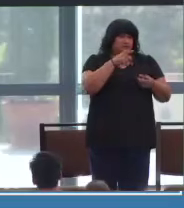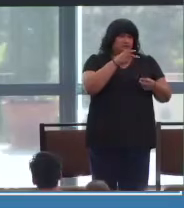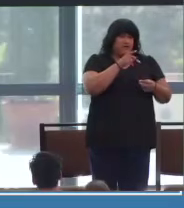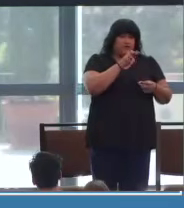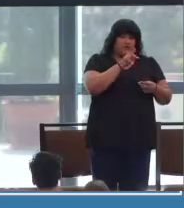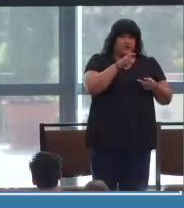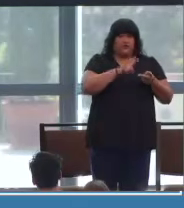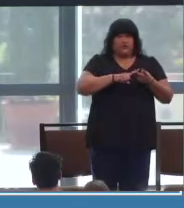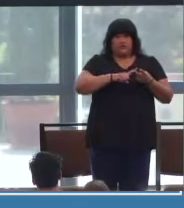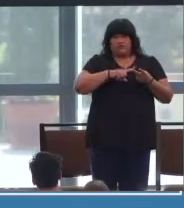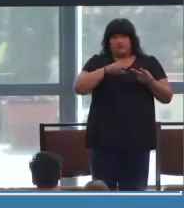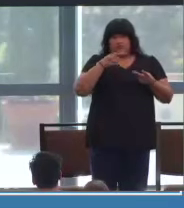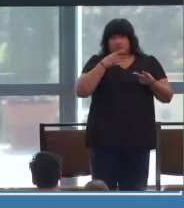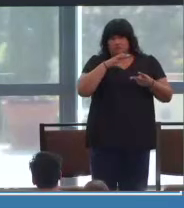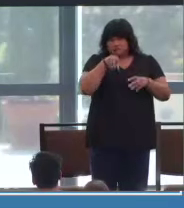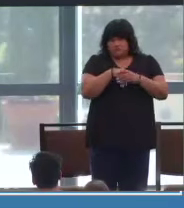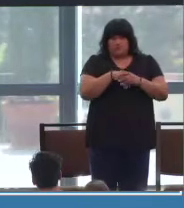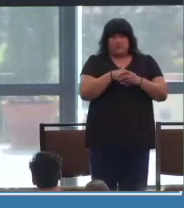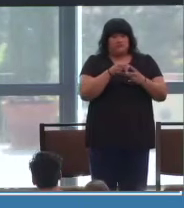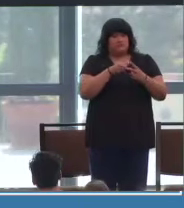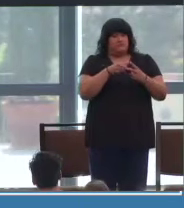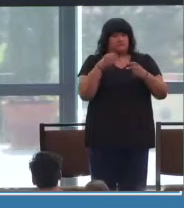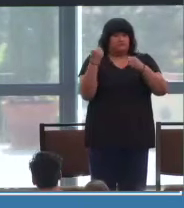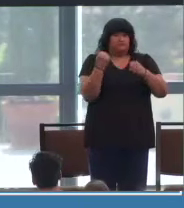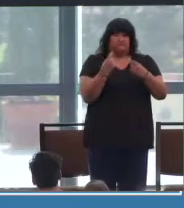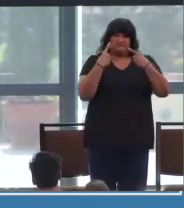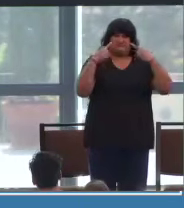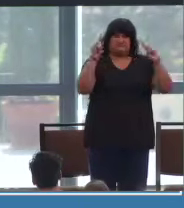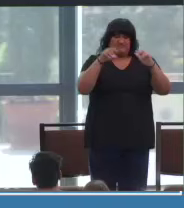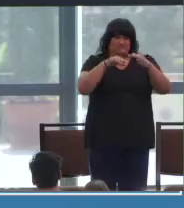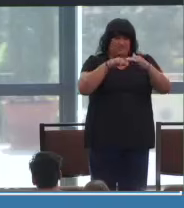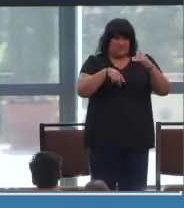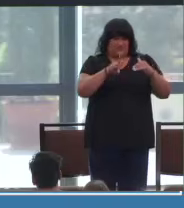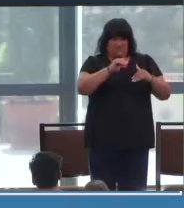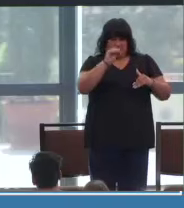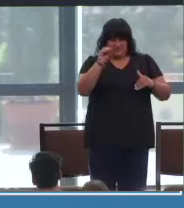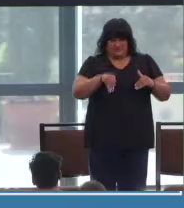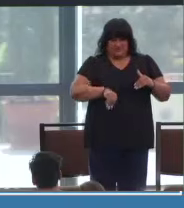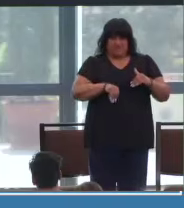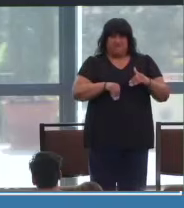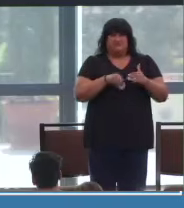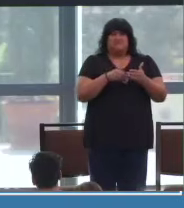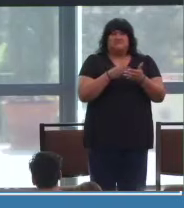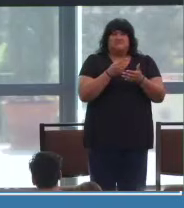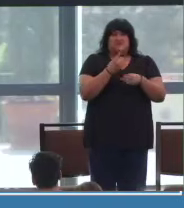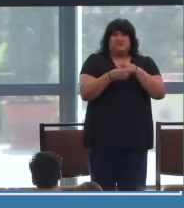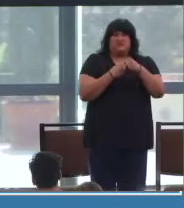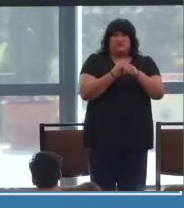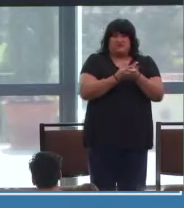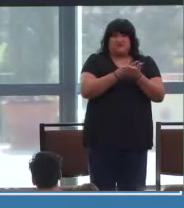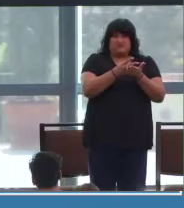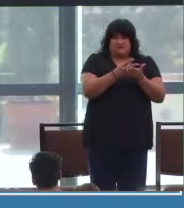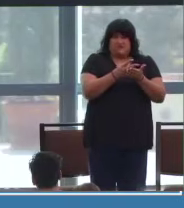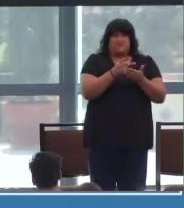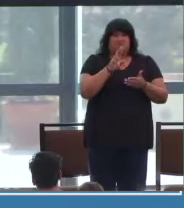IUDs, are really considered to be very effective with a less than 1% one-year failure rate. So that's something else to keep in mind